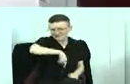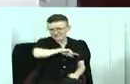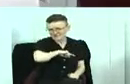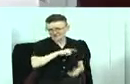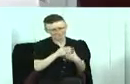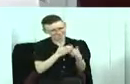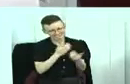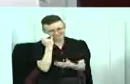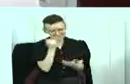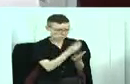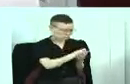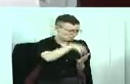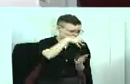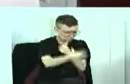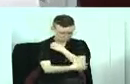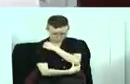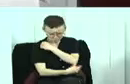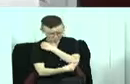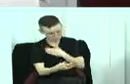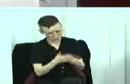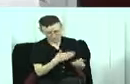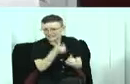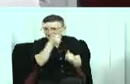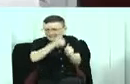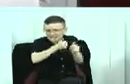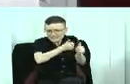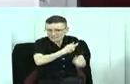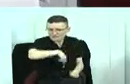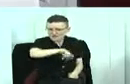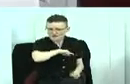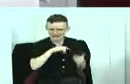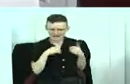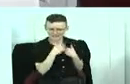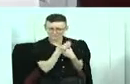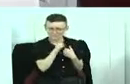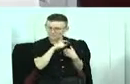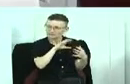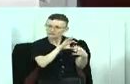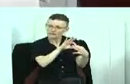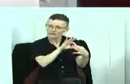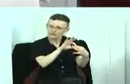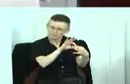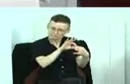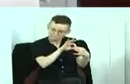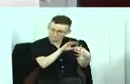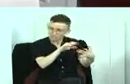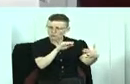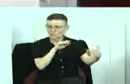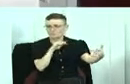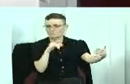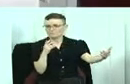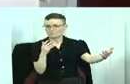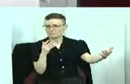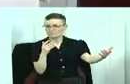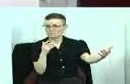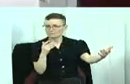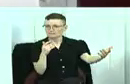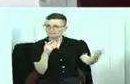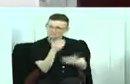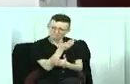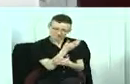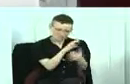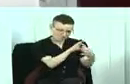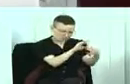needy, we too have things that we just need to let die. Those things that separate us from